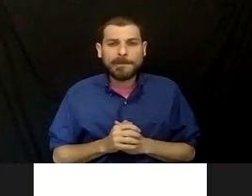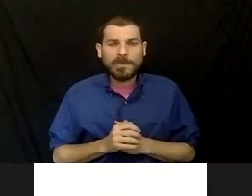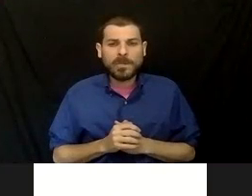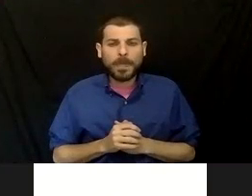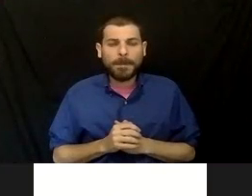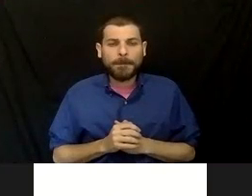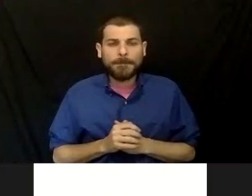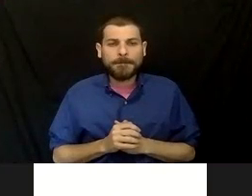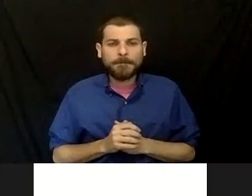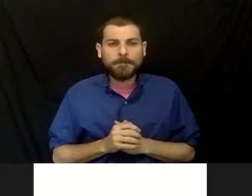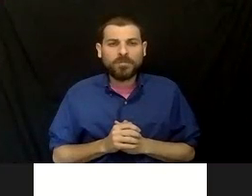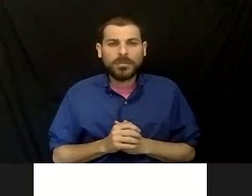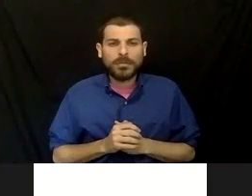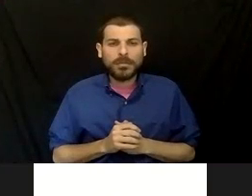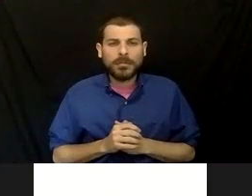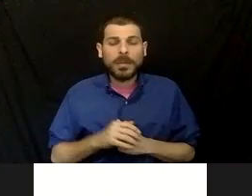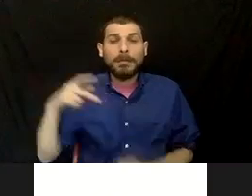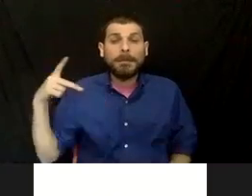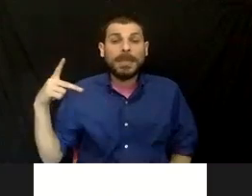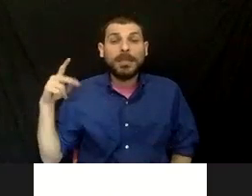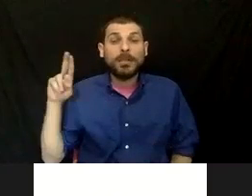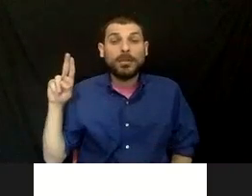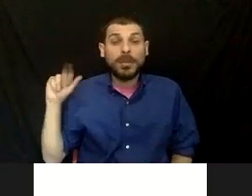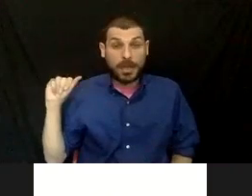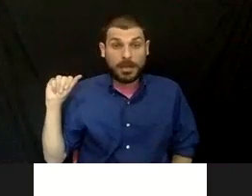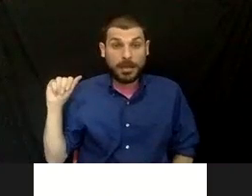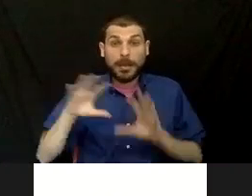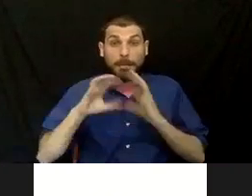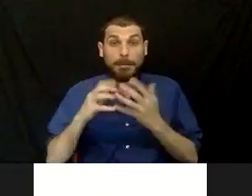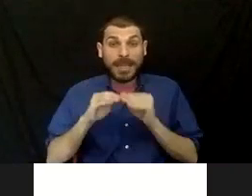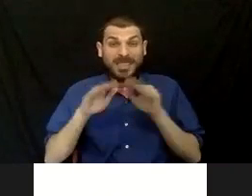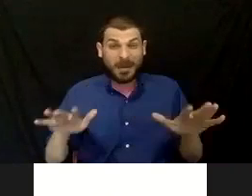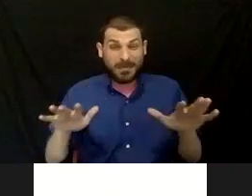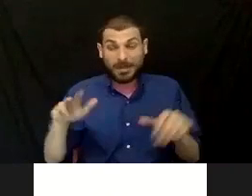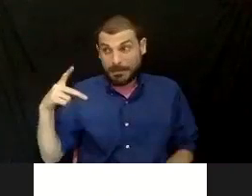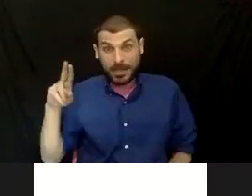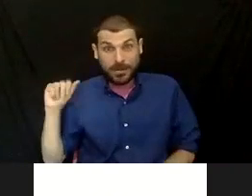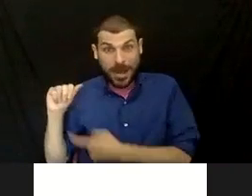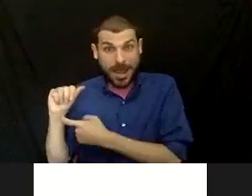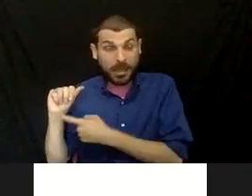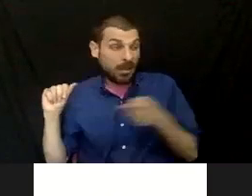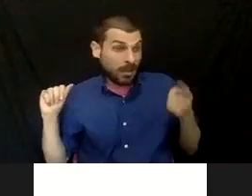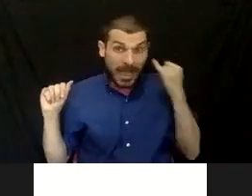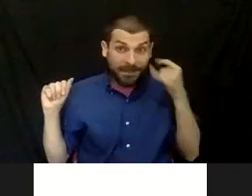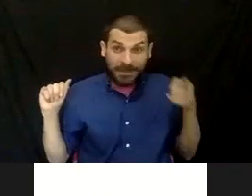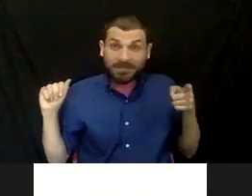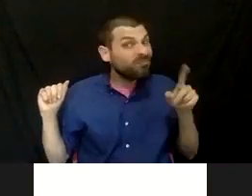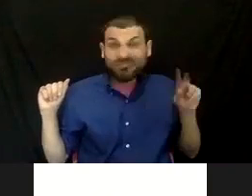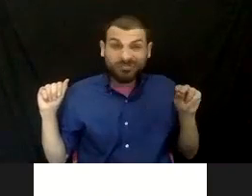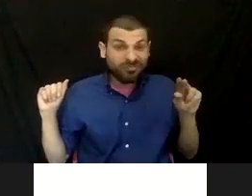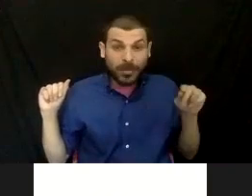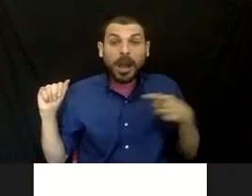then apply for PUA, Pandemic Unemployment Assistance, this special benefit that's in